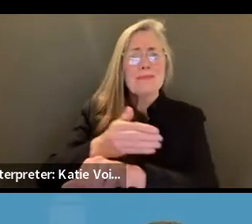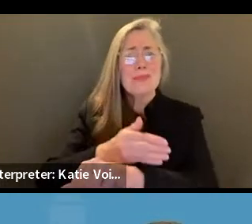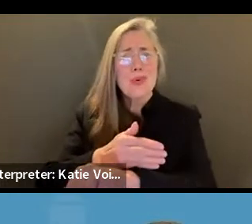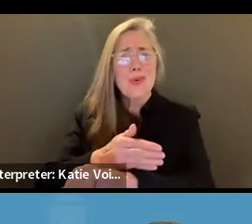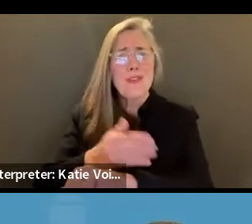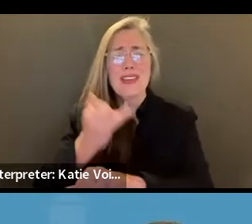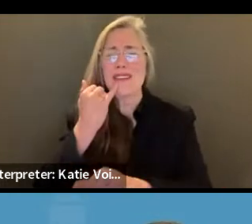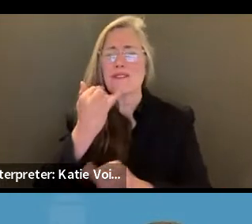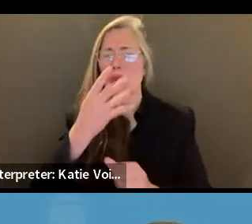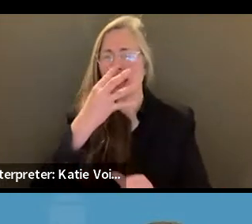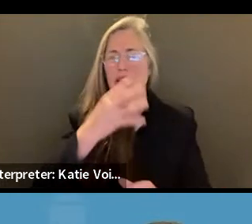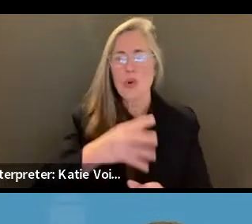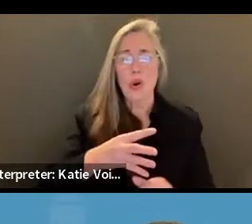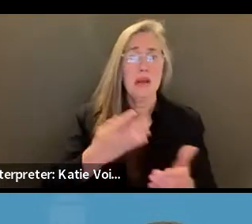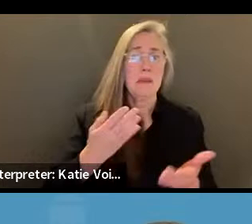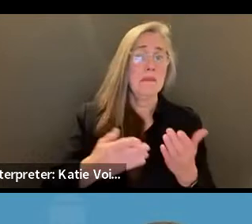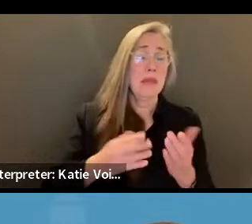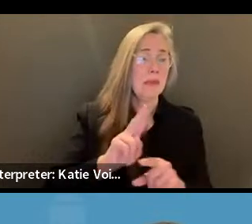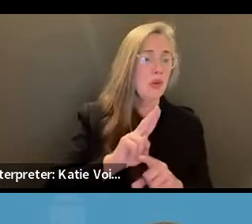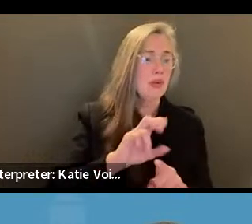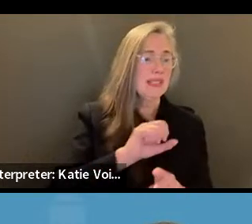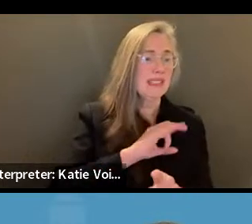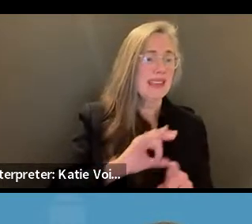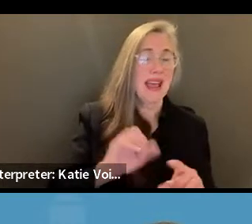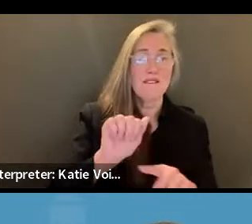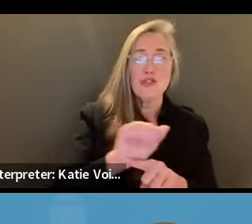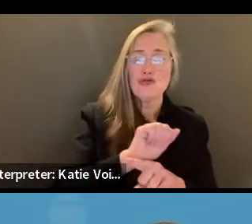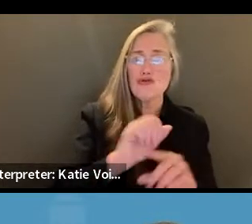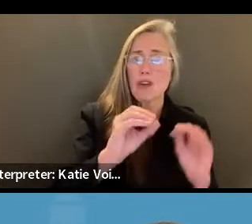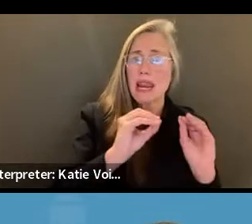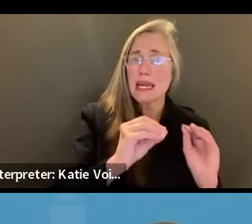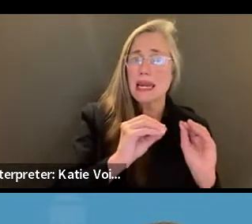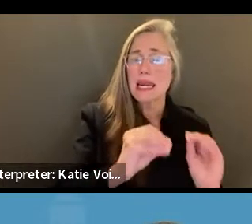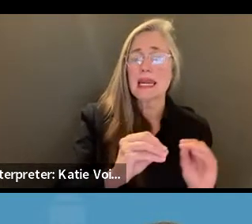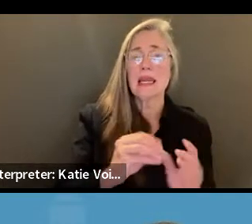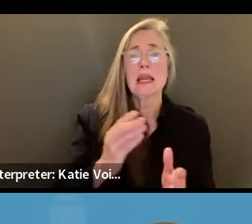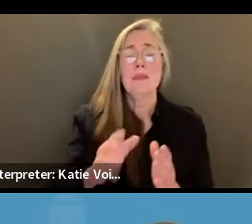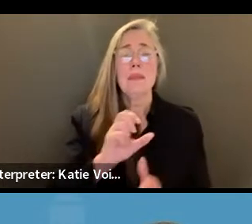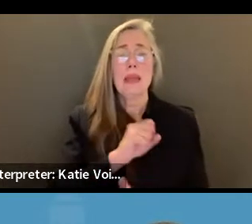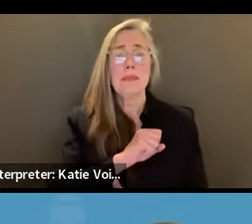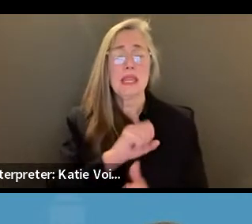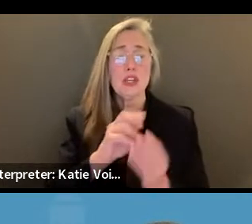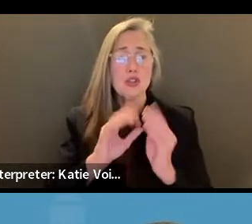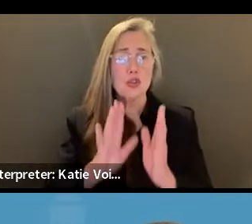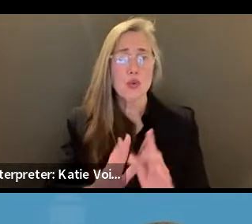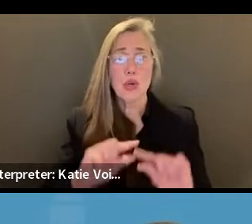in staff training, whether it be student forums, student groups,